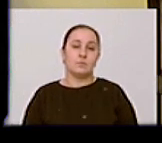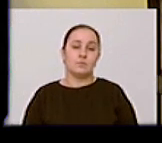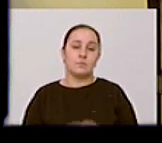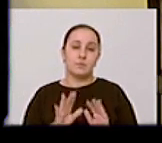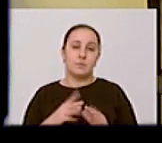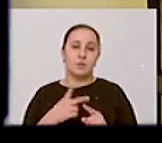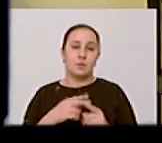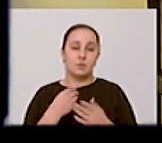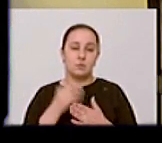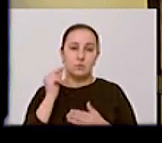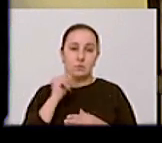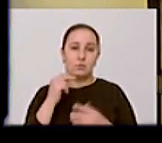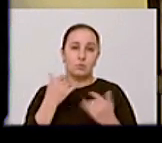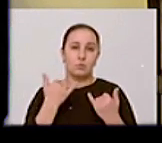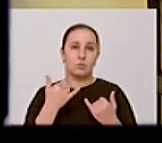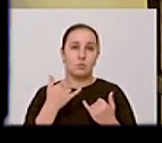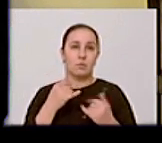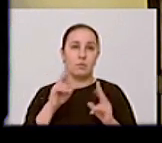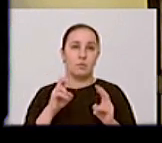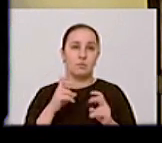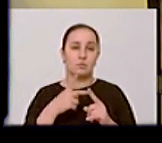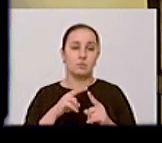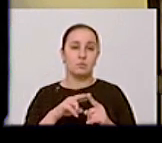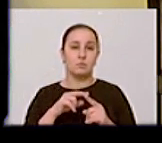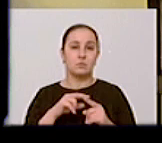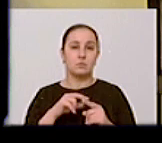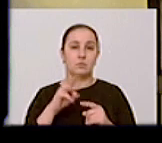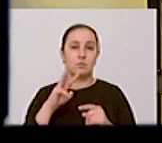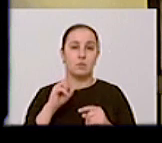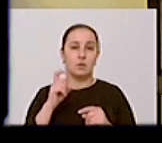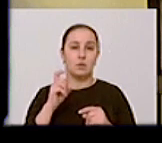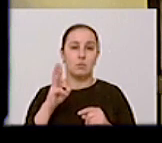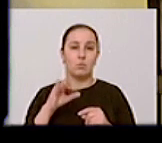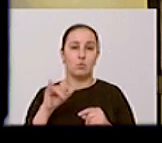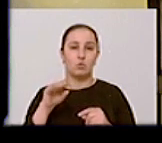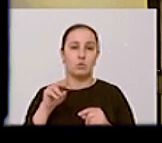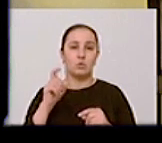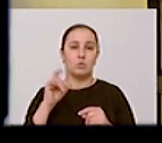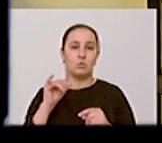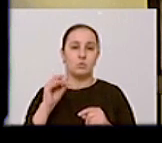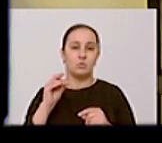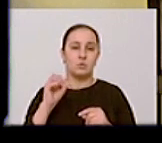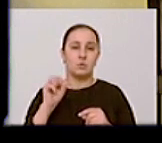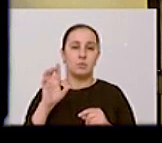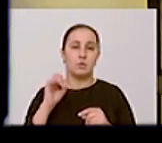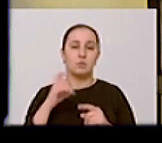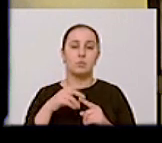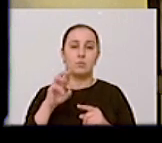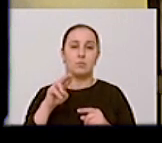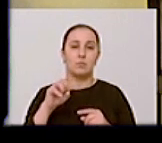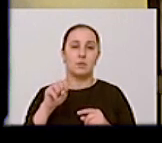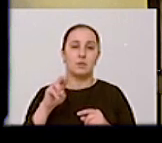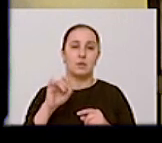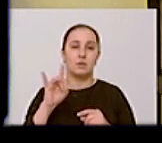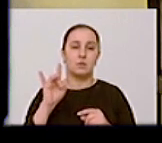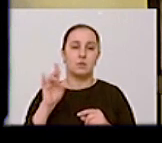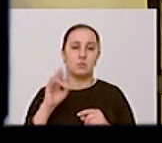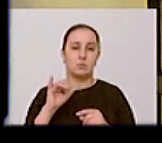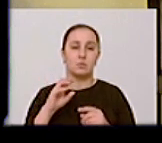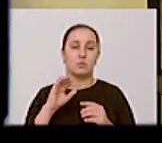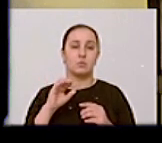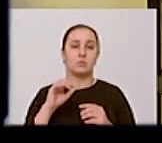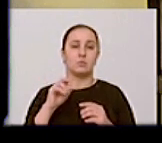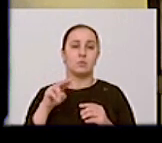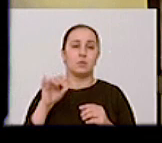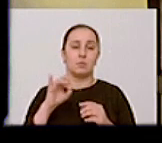Demak, aziz o'quvchim, bugungi mavzuni, ya'ni Mahmudxo'ja Behbudiyning Padarkosh dramasini mustahkamlash